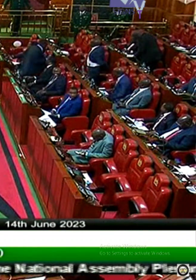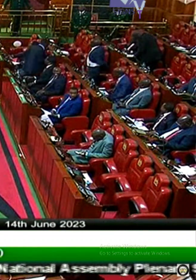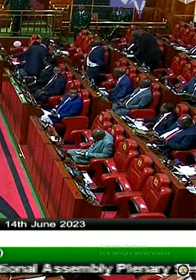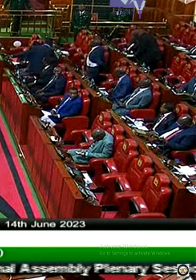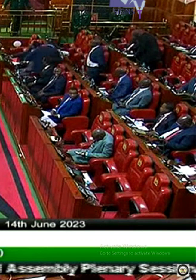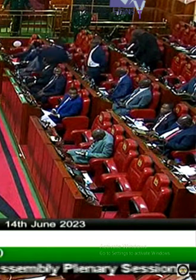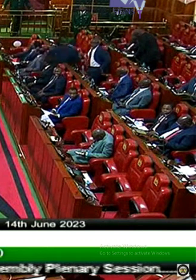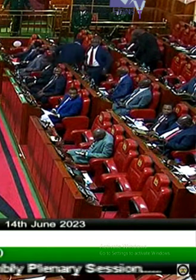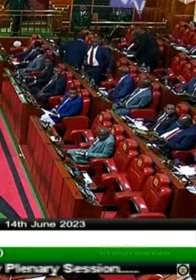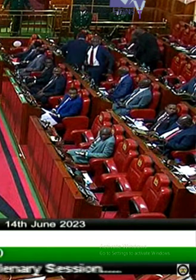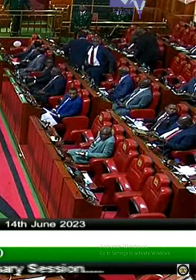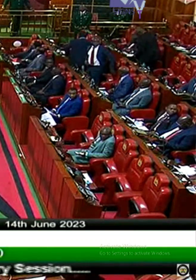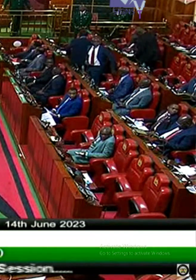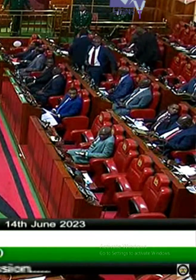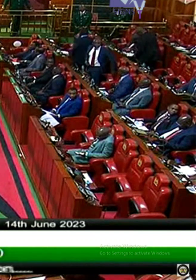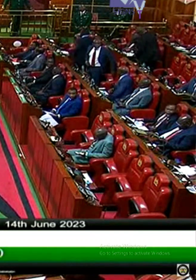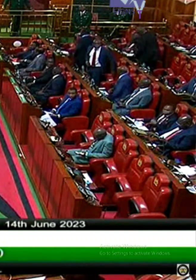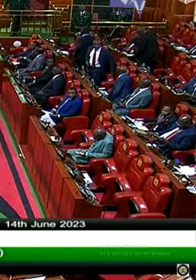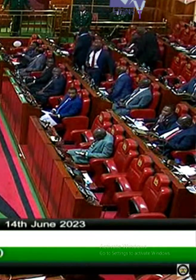Kahindi, Katana.